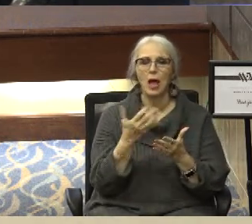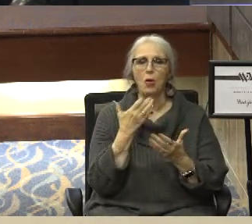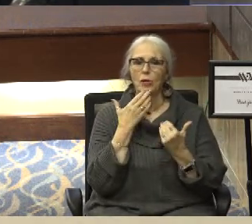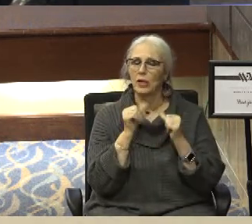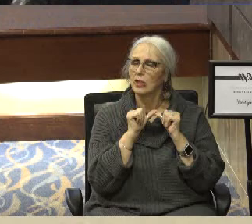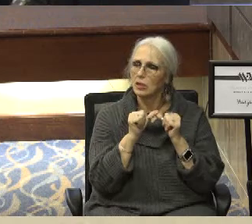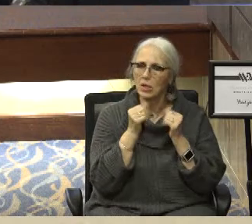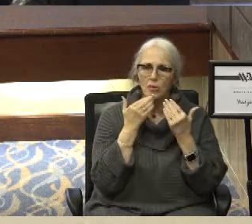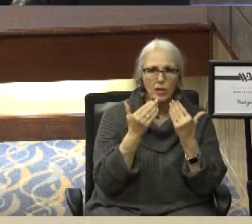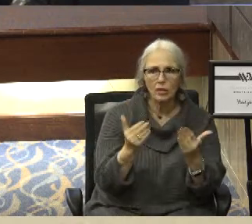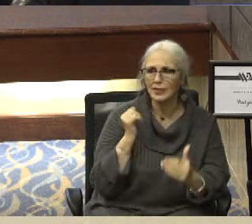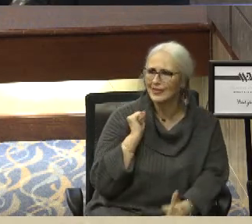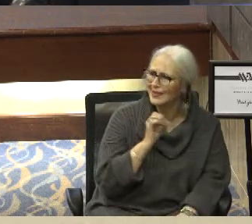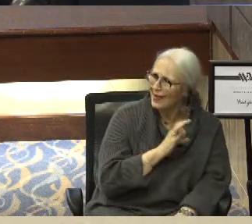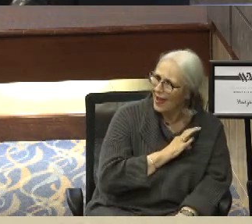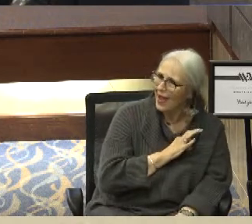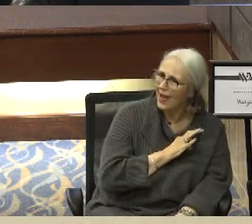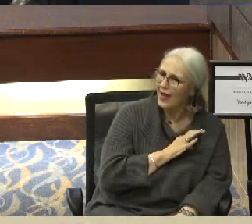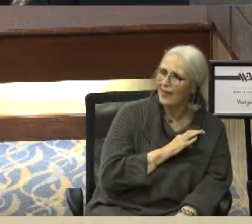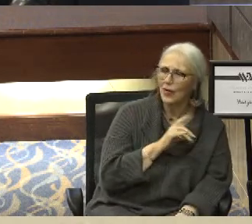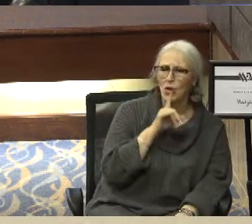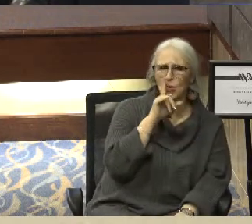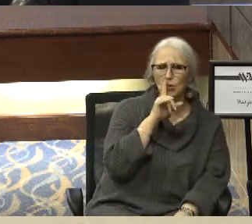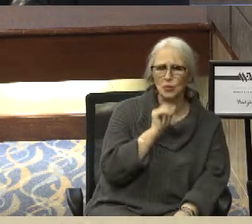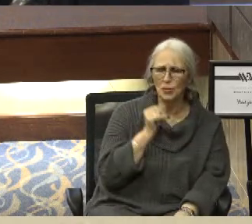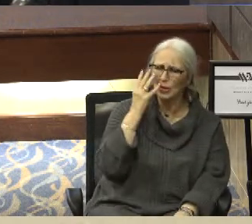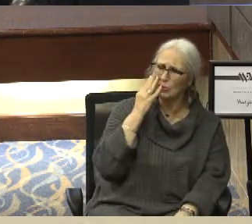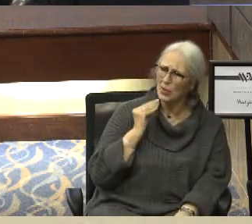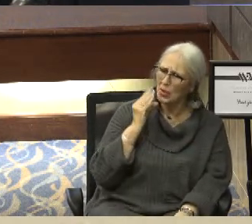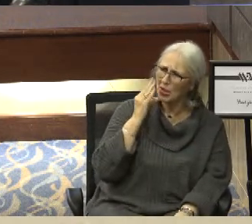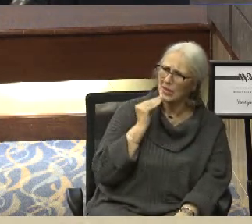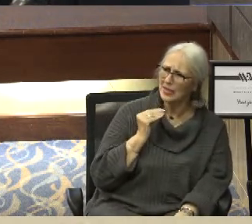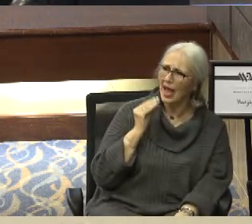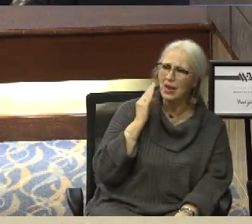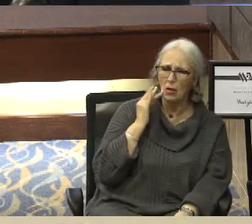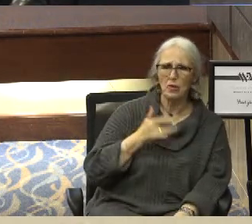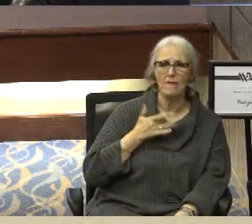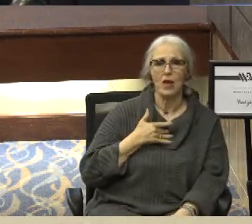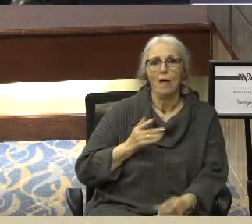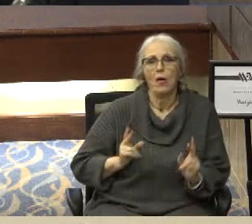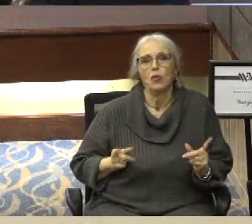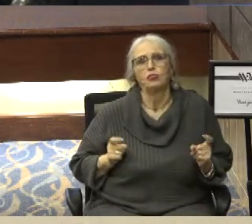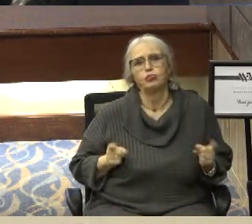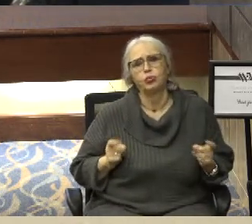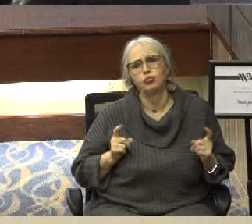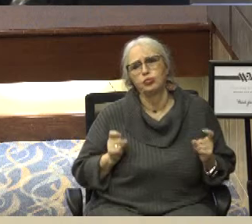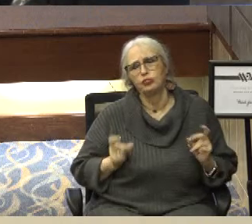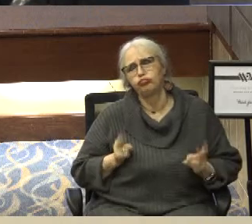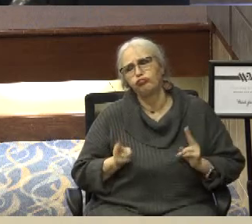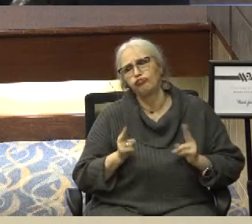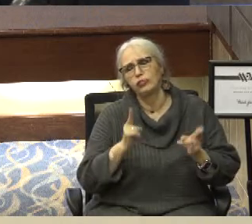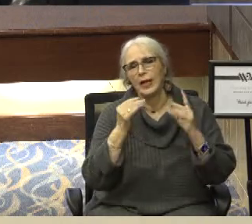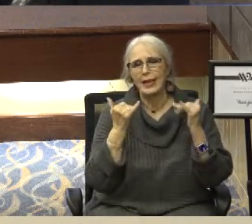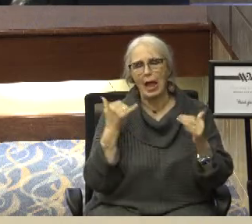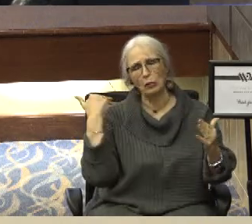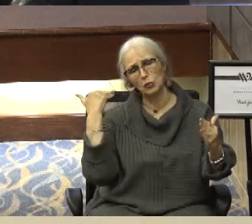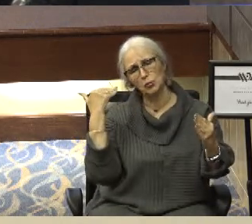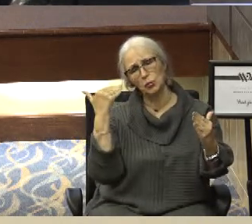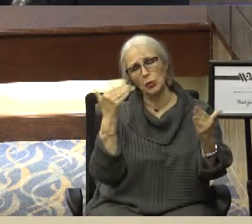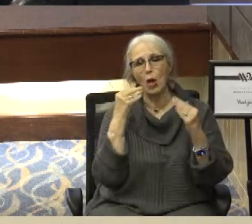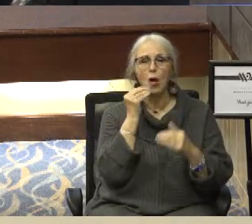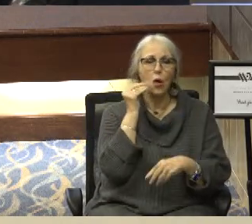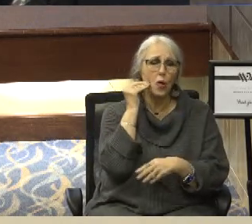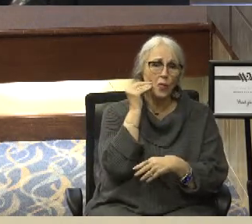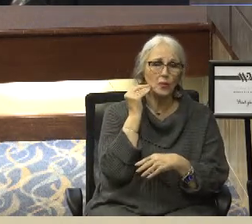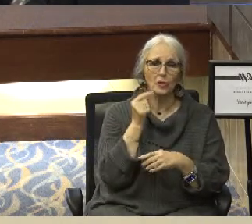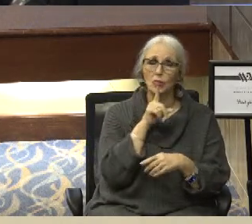to staff. Man, what a journey this has been. I know y'all feel like y'all have been running a marathon, and this is the home stretch. So really, really,